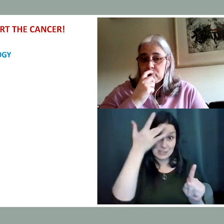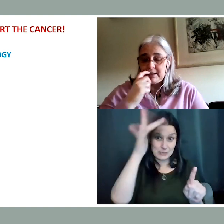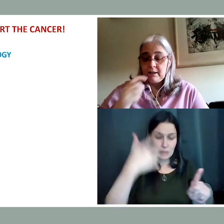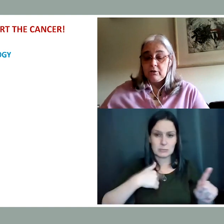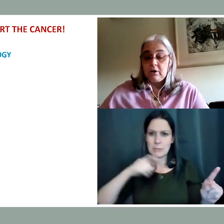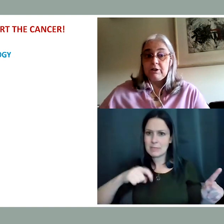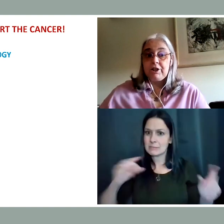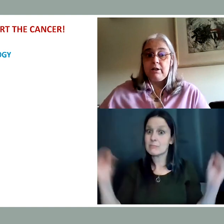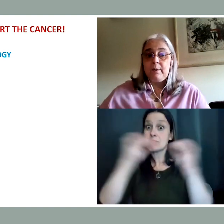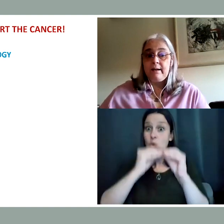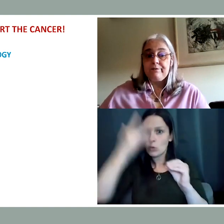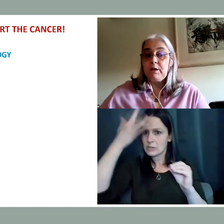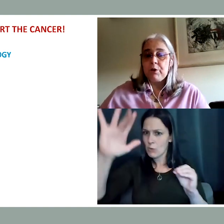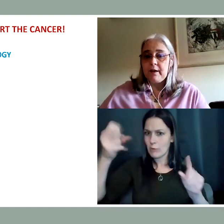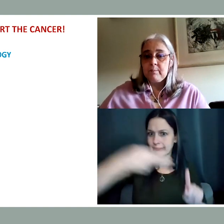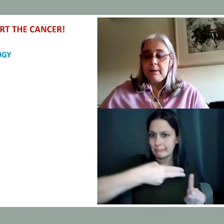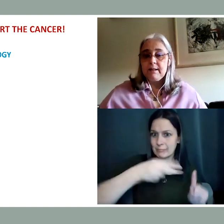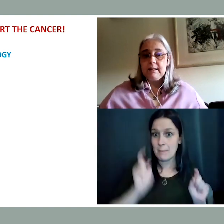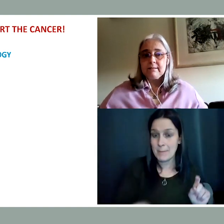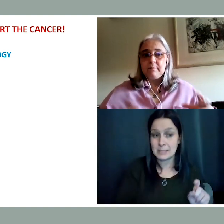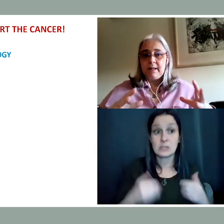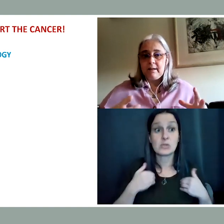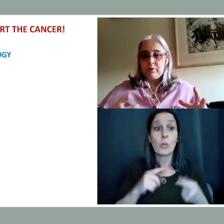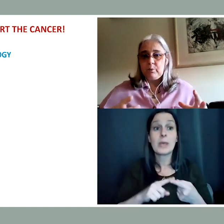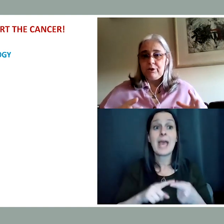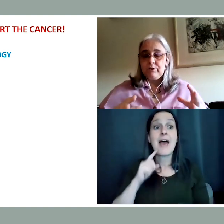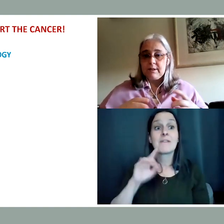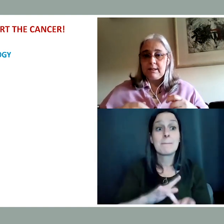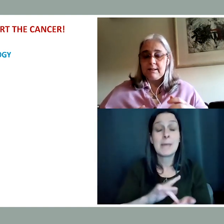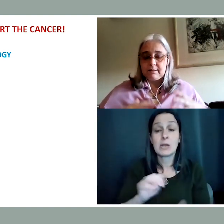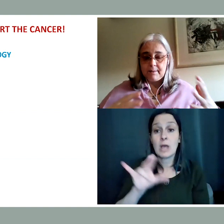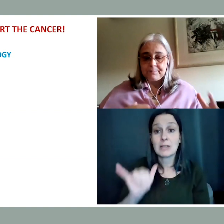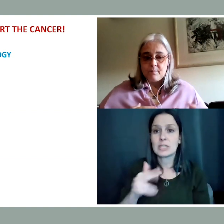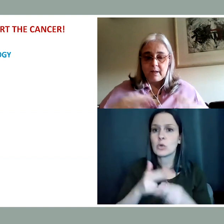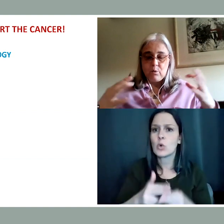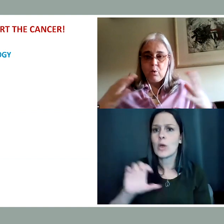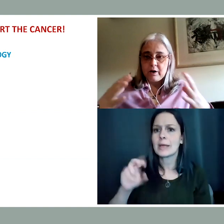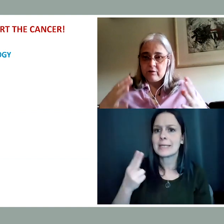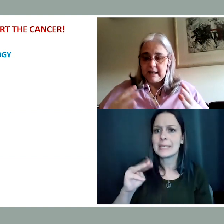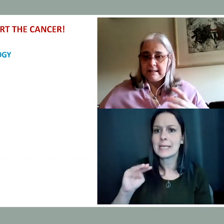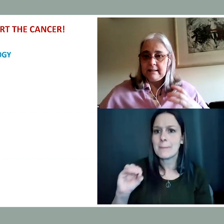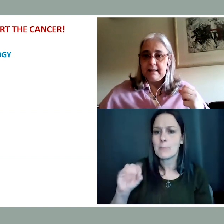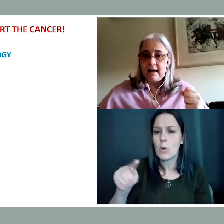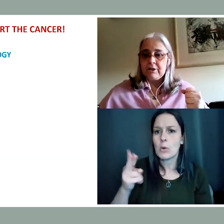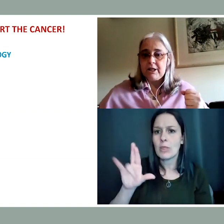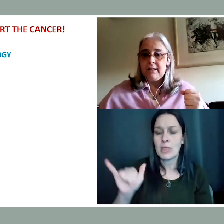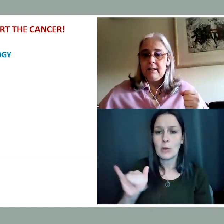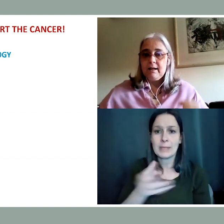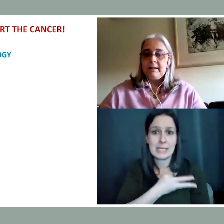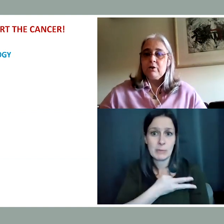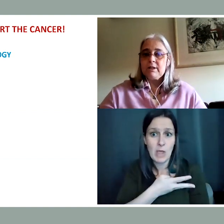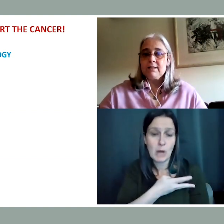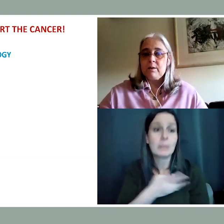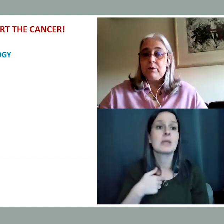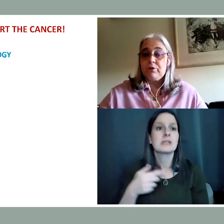in medical oncology, we have chemotherapy. Sometimes we use this war-related analogy.